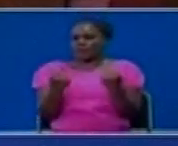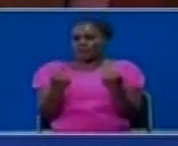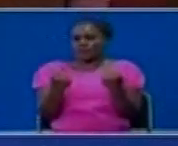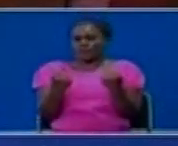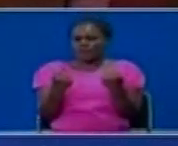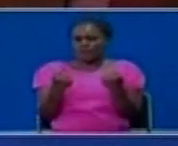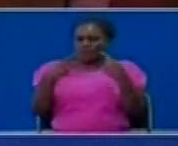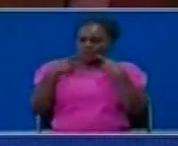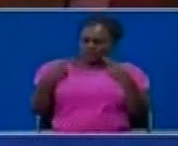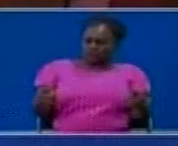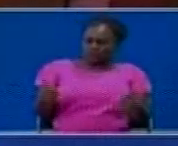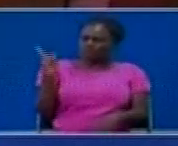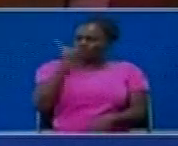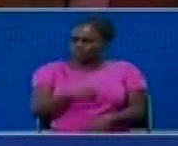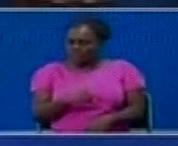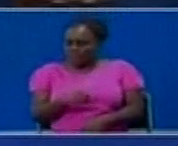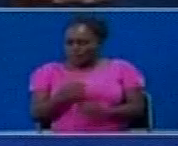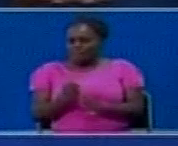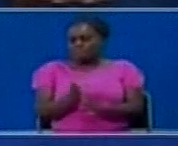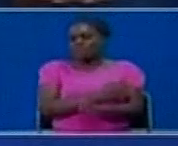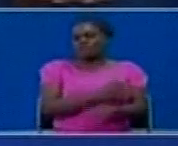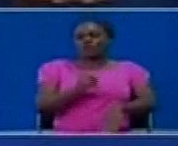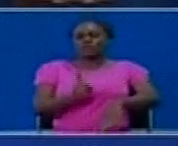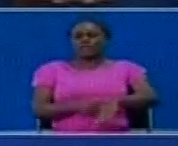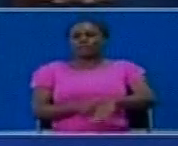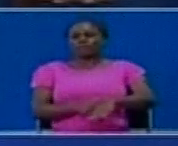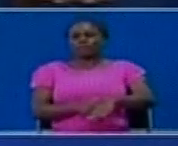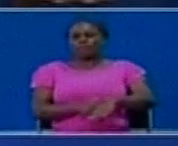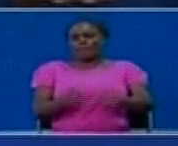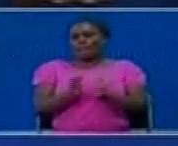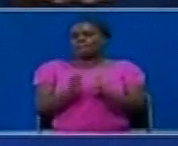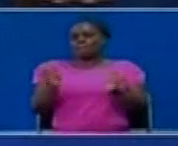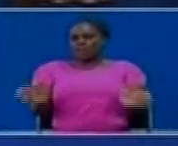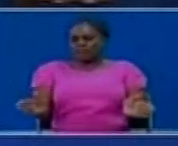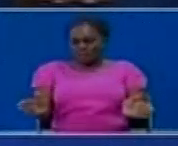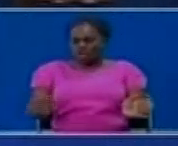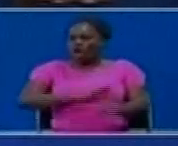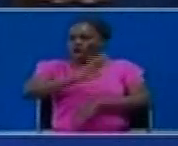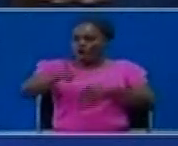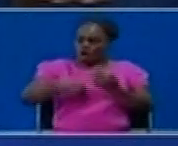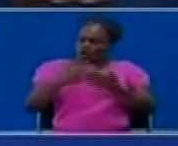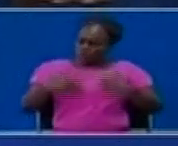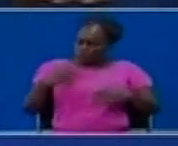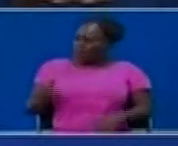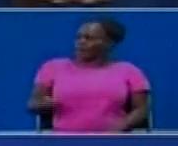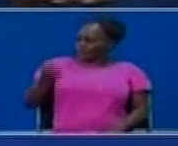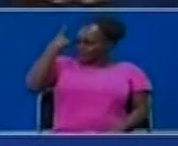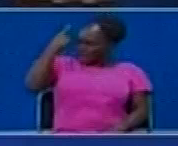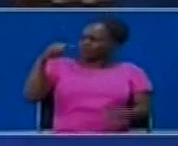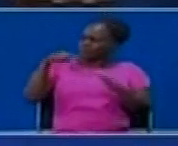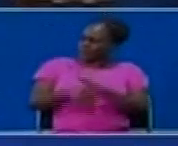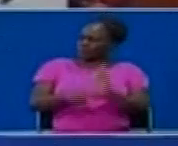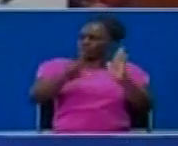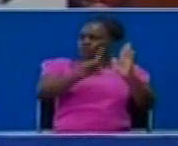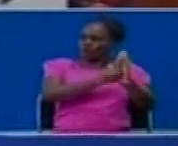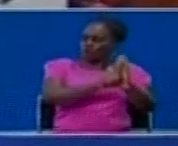of and concluded well ahead of time, so that the public and all players are clear about the rules that shall